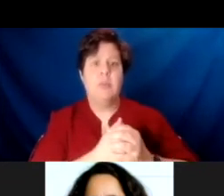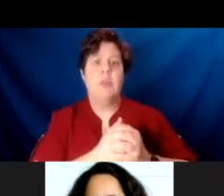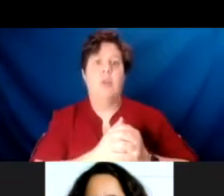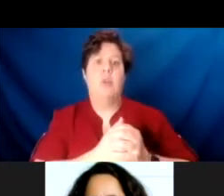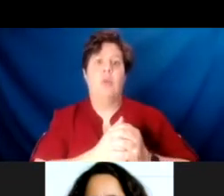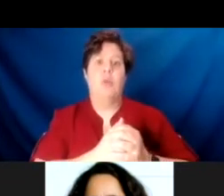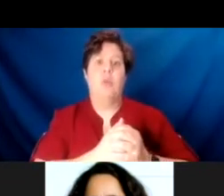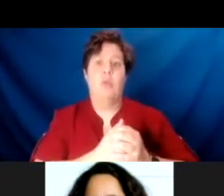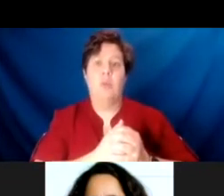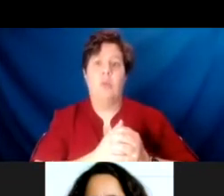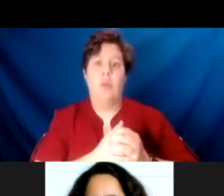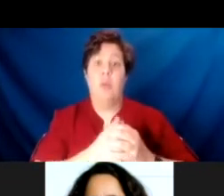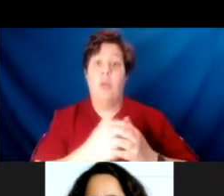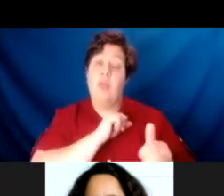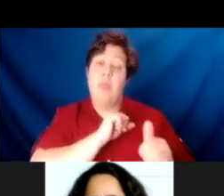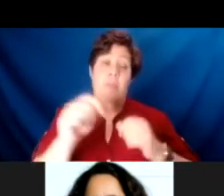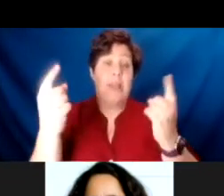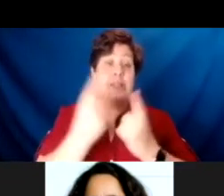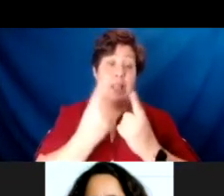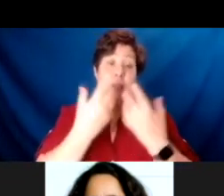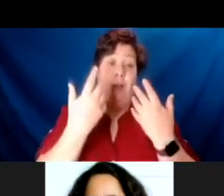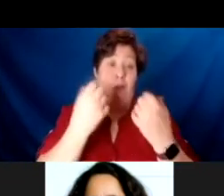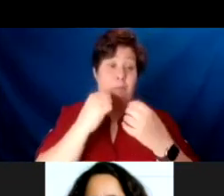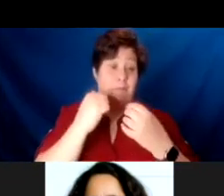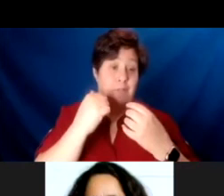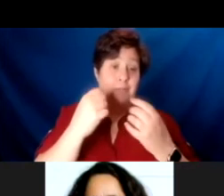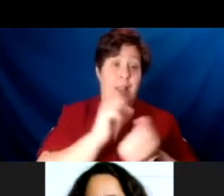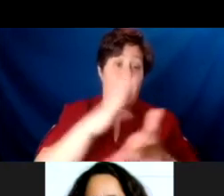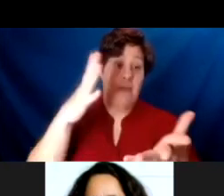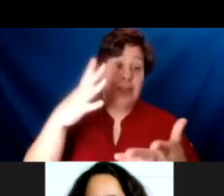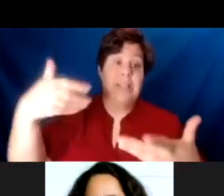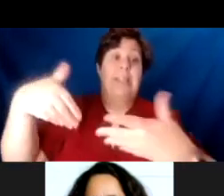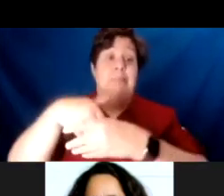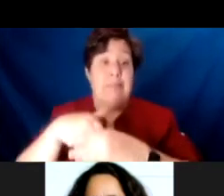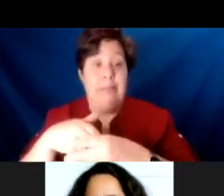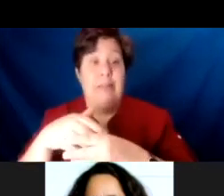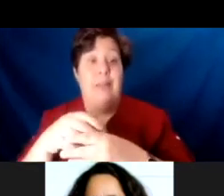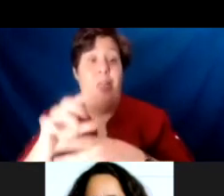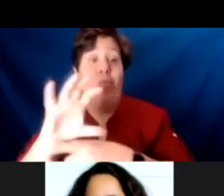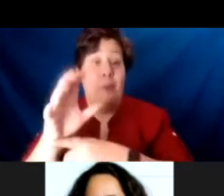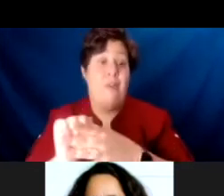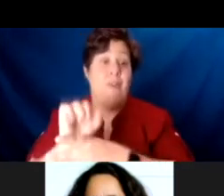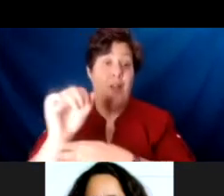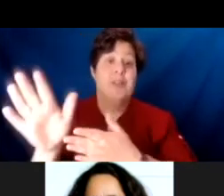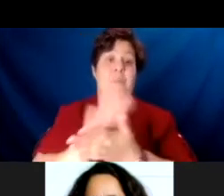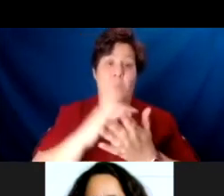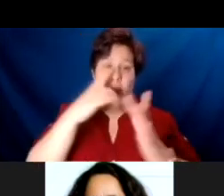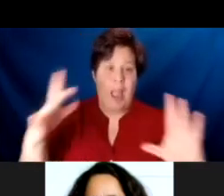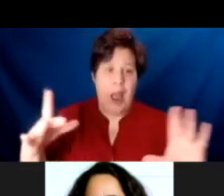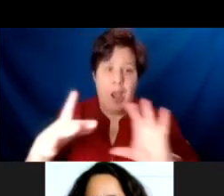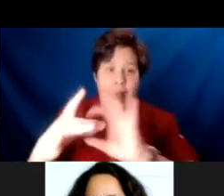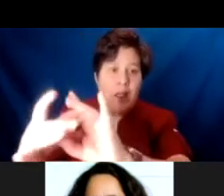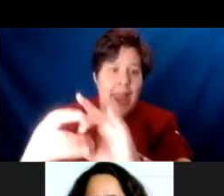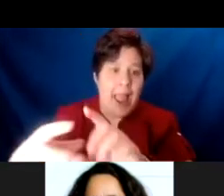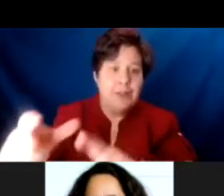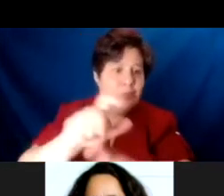the best thing of having the Board of Liberty with the Board of Culture is that we can really connect with the locality and